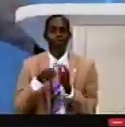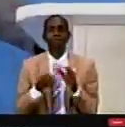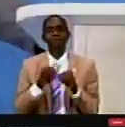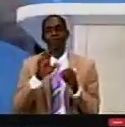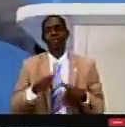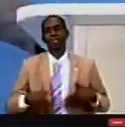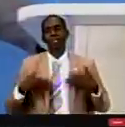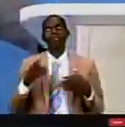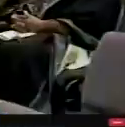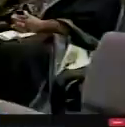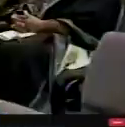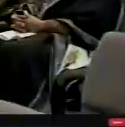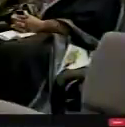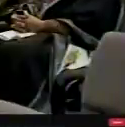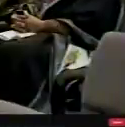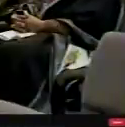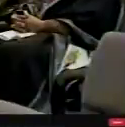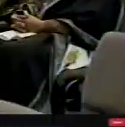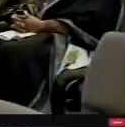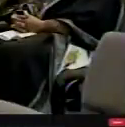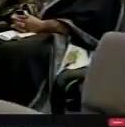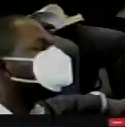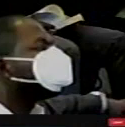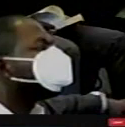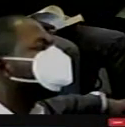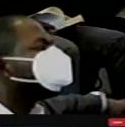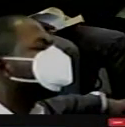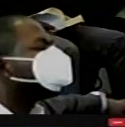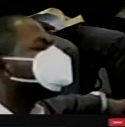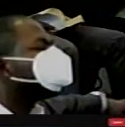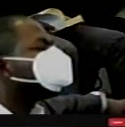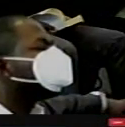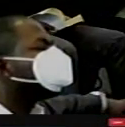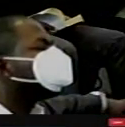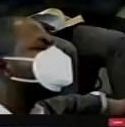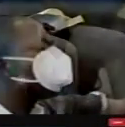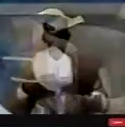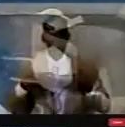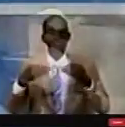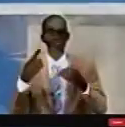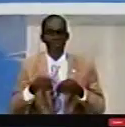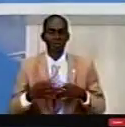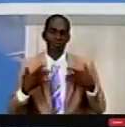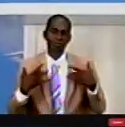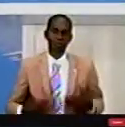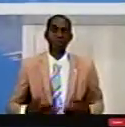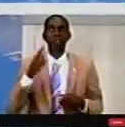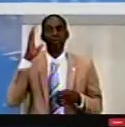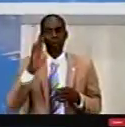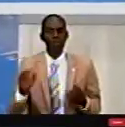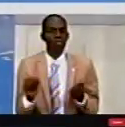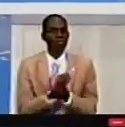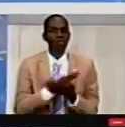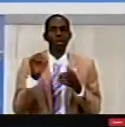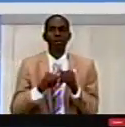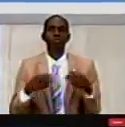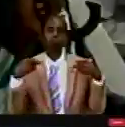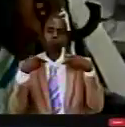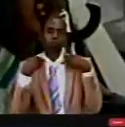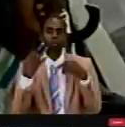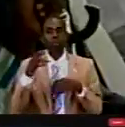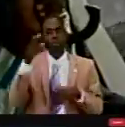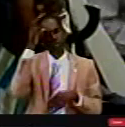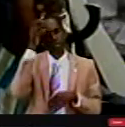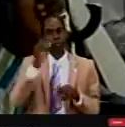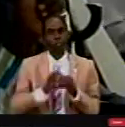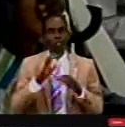it will set the captive free it will give the Brokenhearted he will destroy every yoke of the devil in your life in